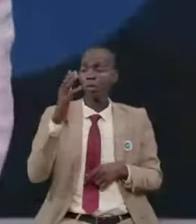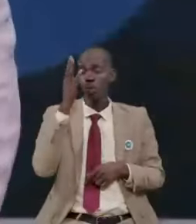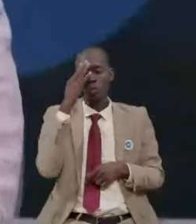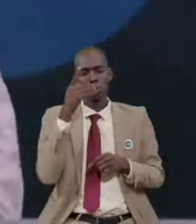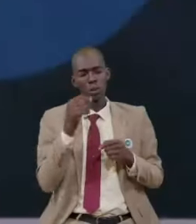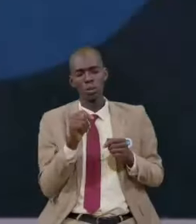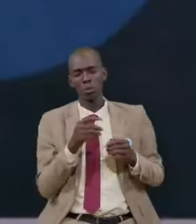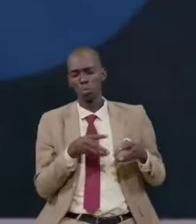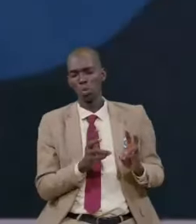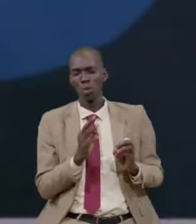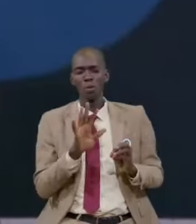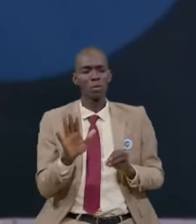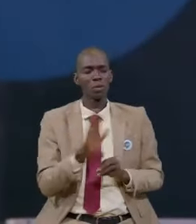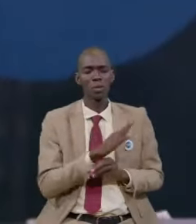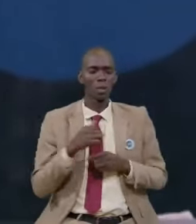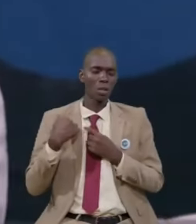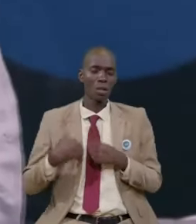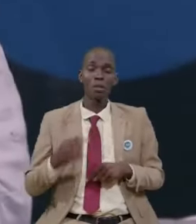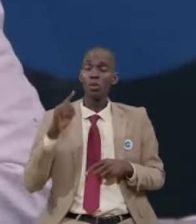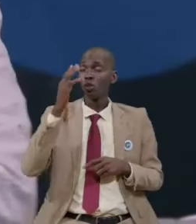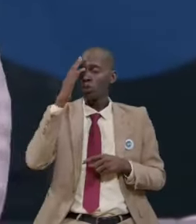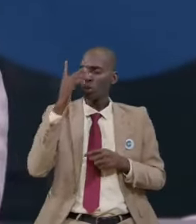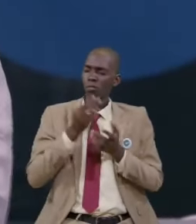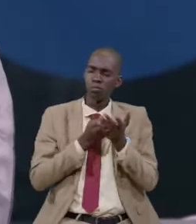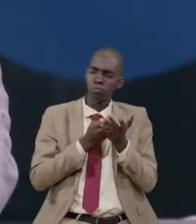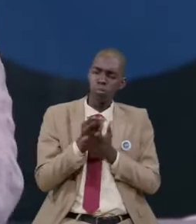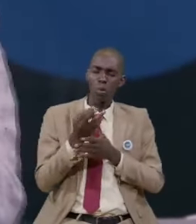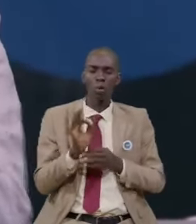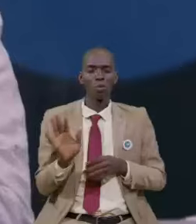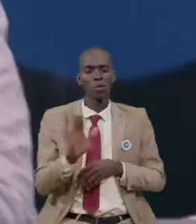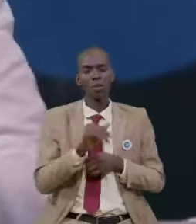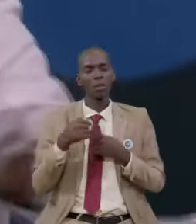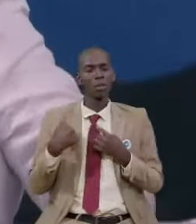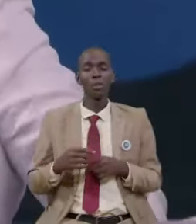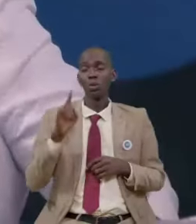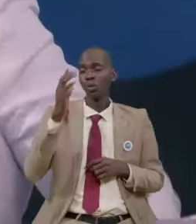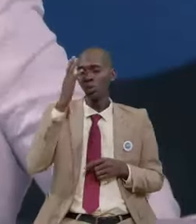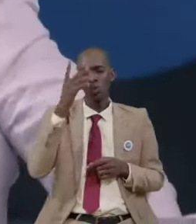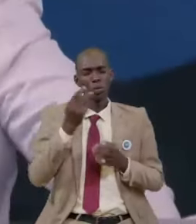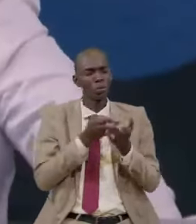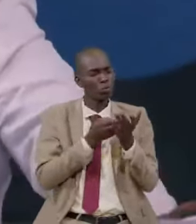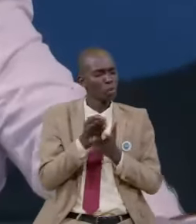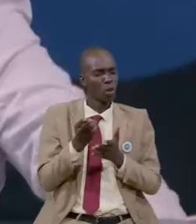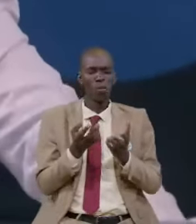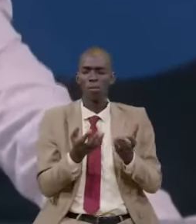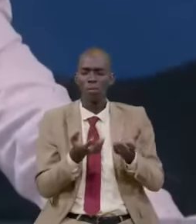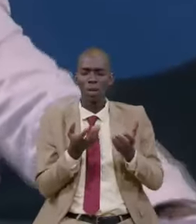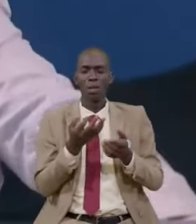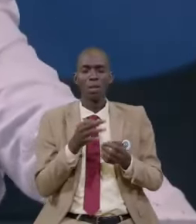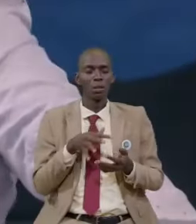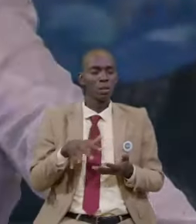the sincerity of the heart. You know the sincere desire of this